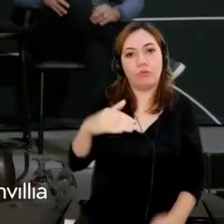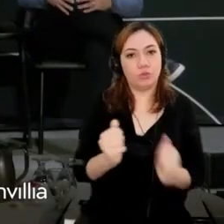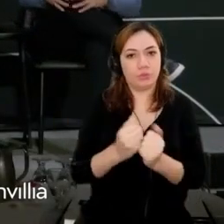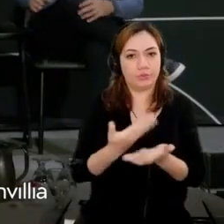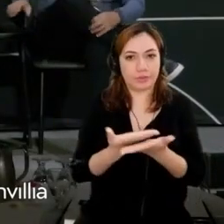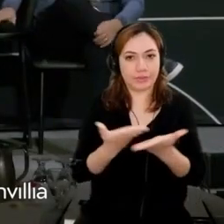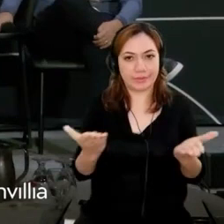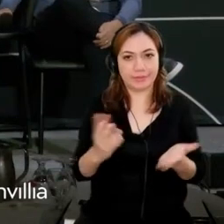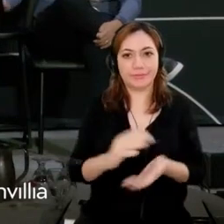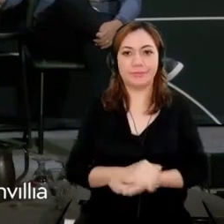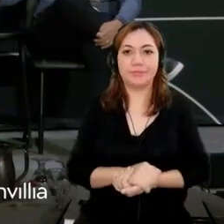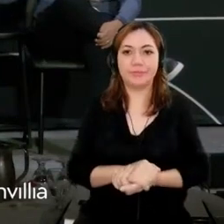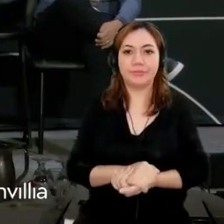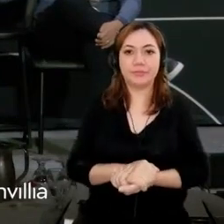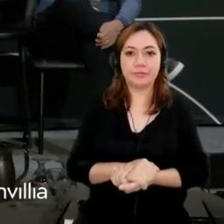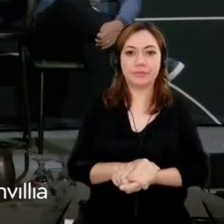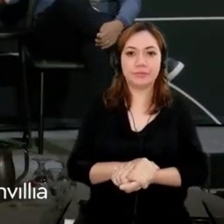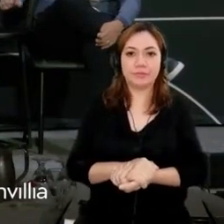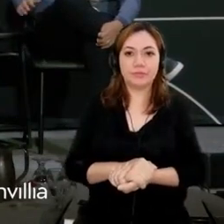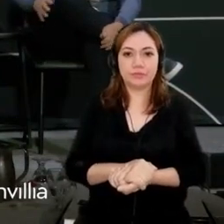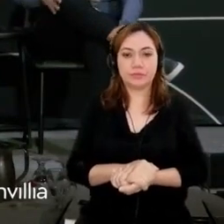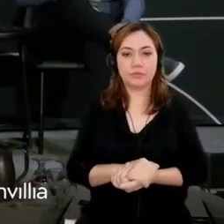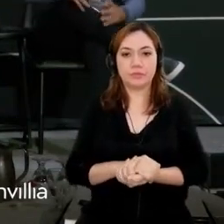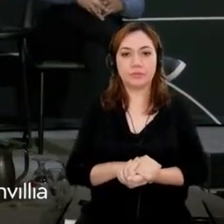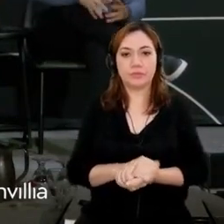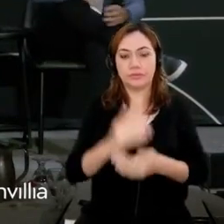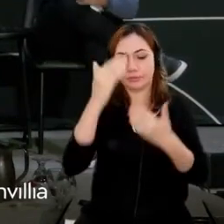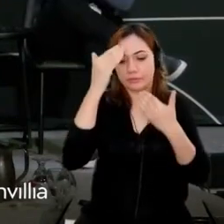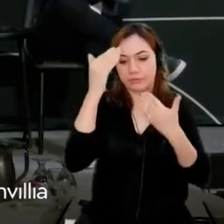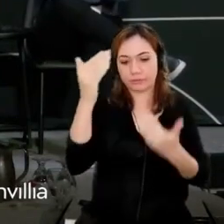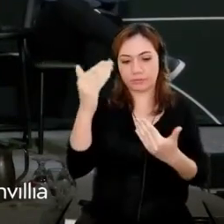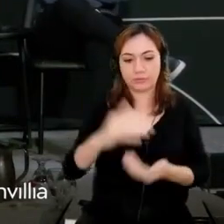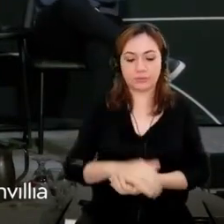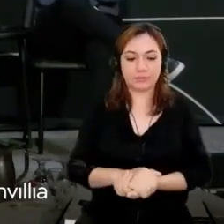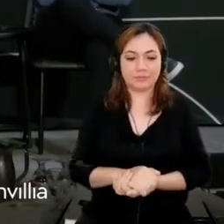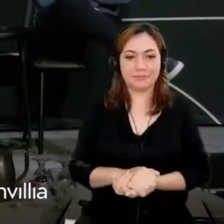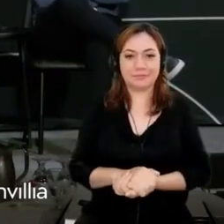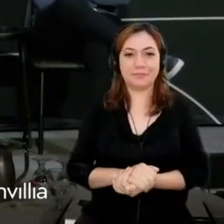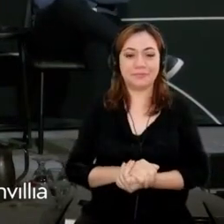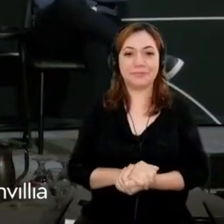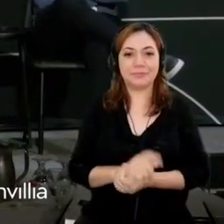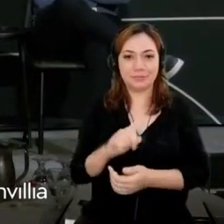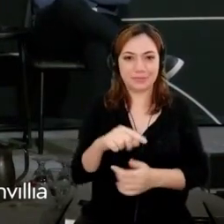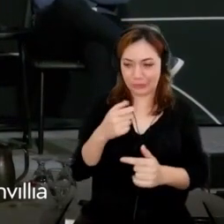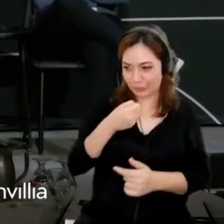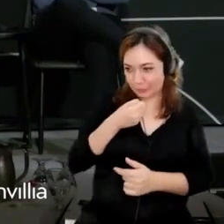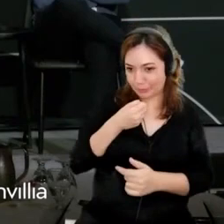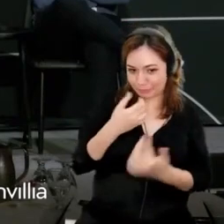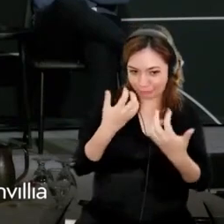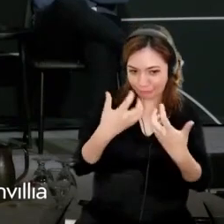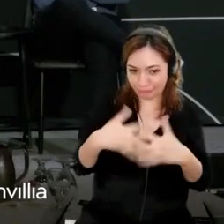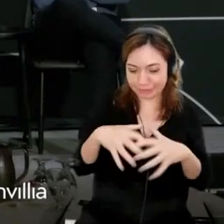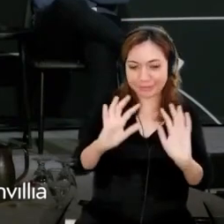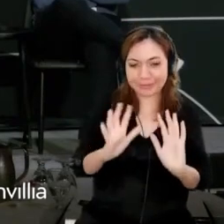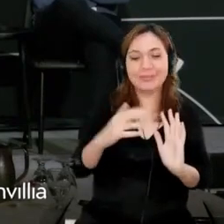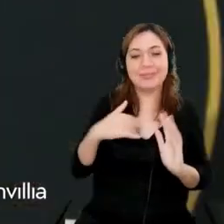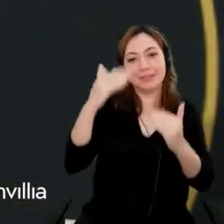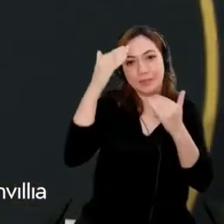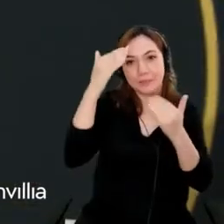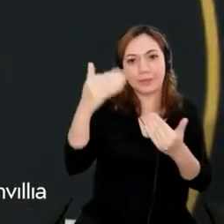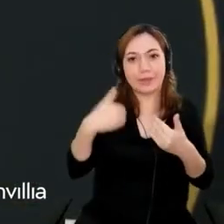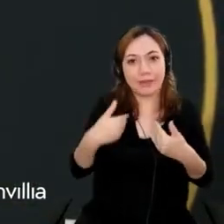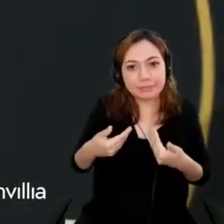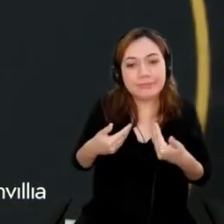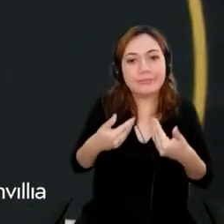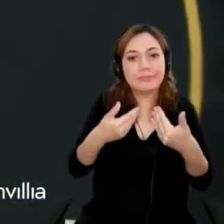Thank you. It's not working. It's working? Yeah. Thank you. Thank you for the invitation. It's a pleasure to be